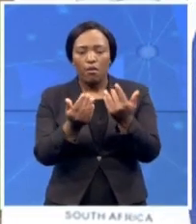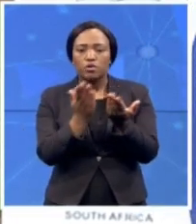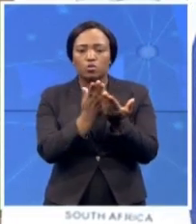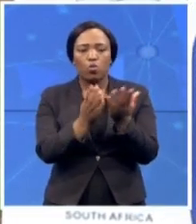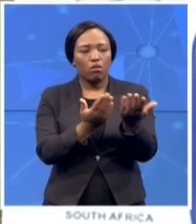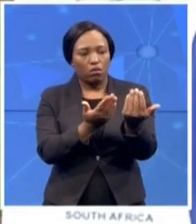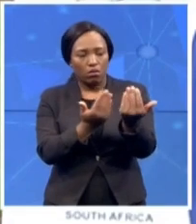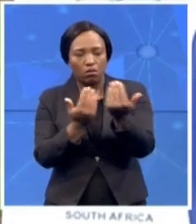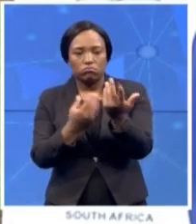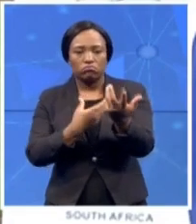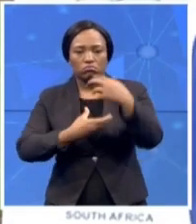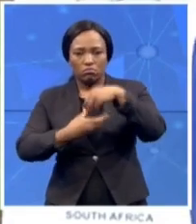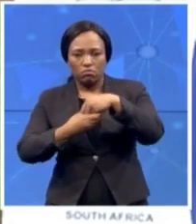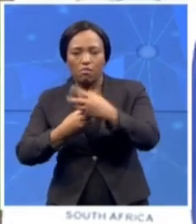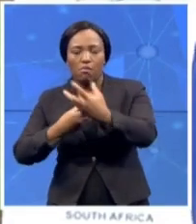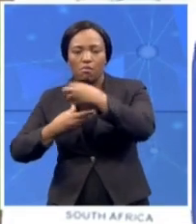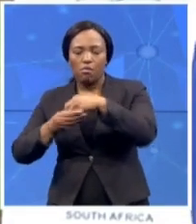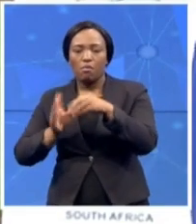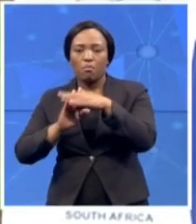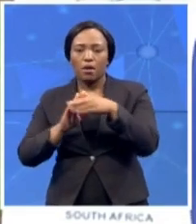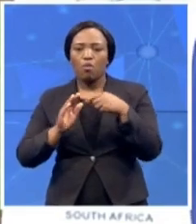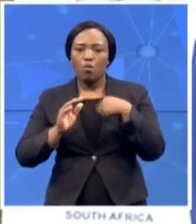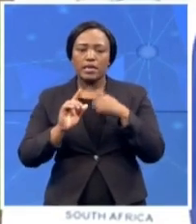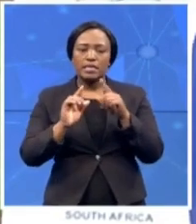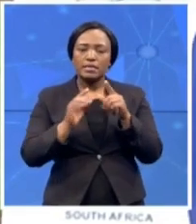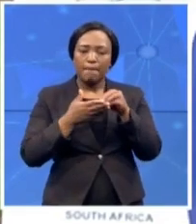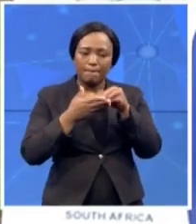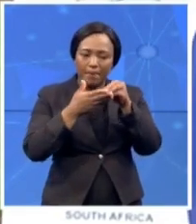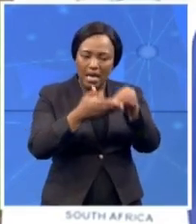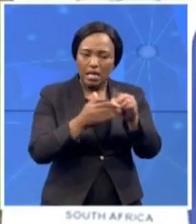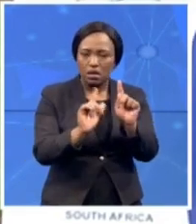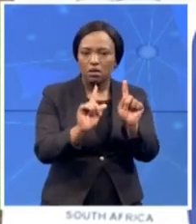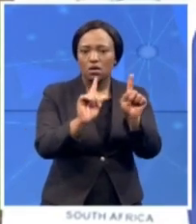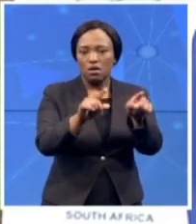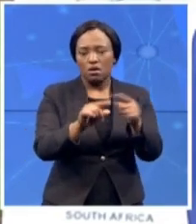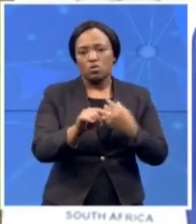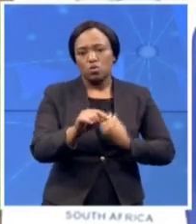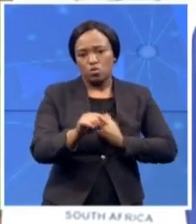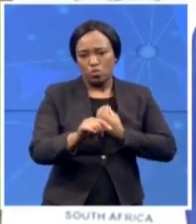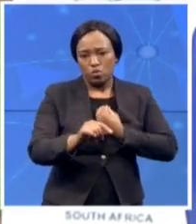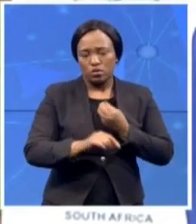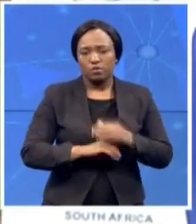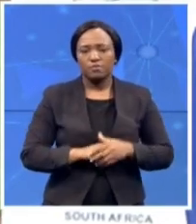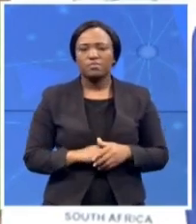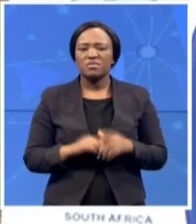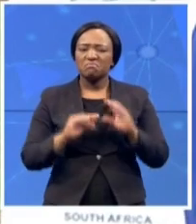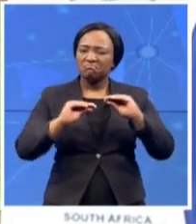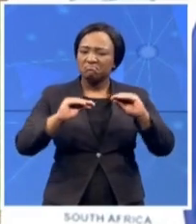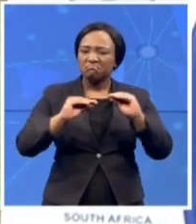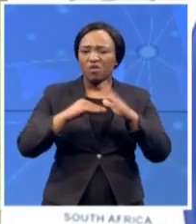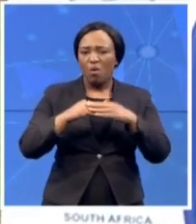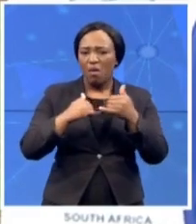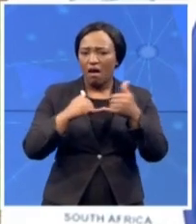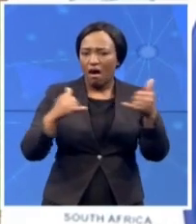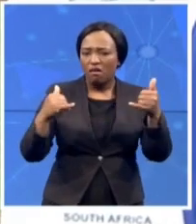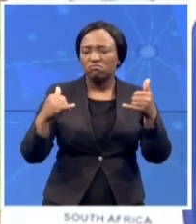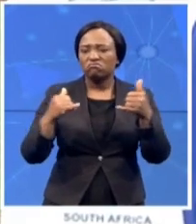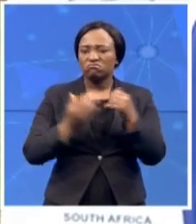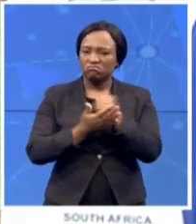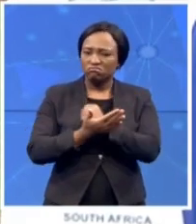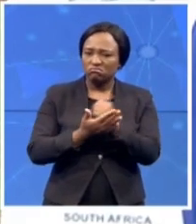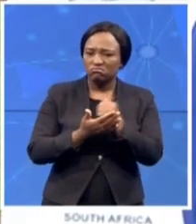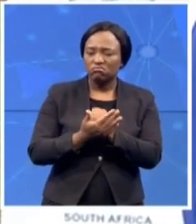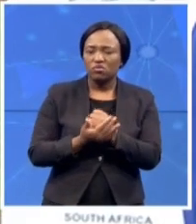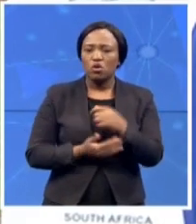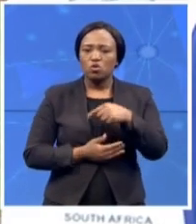to the youth. And as also to teach them about online registration, to show them that there's a QR code. You simply scan the QR